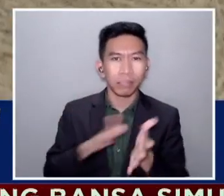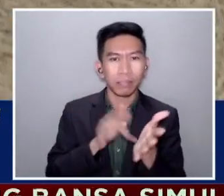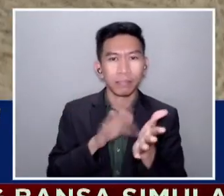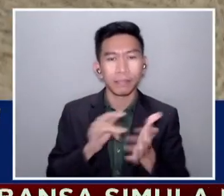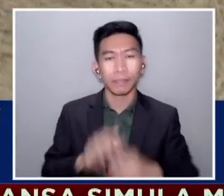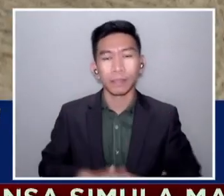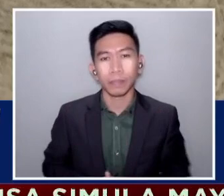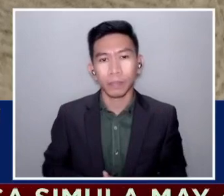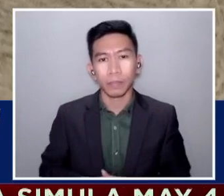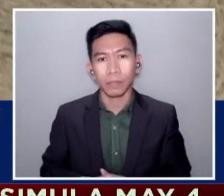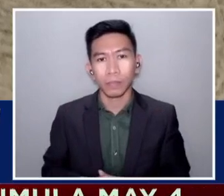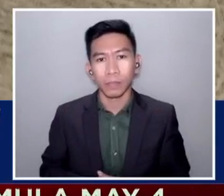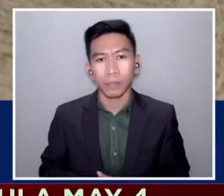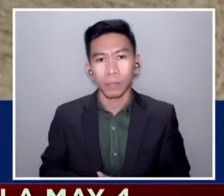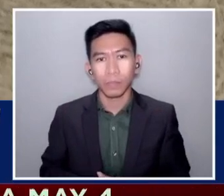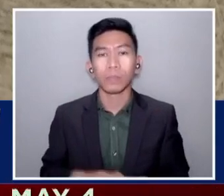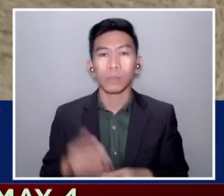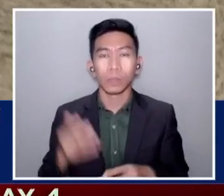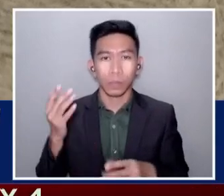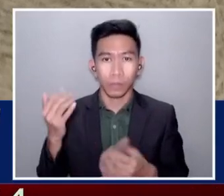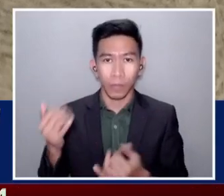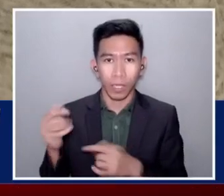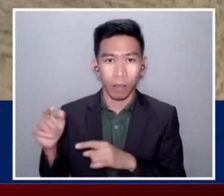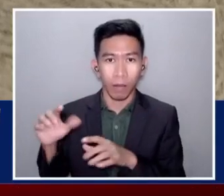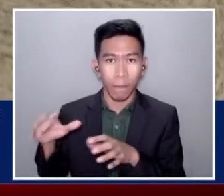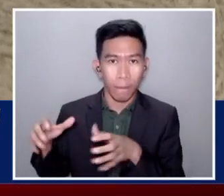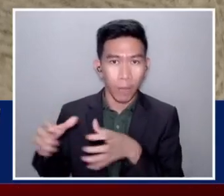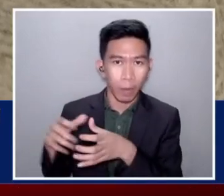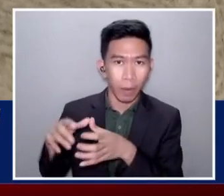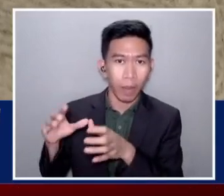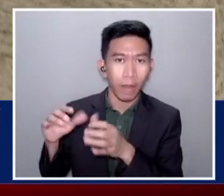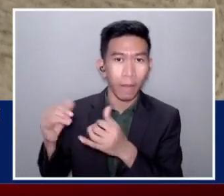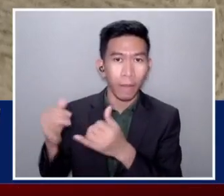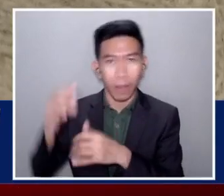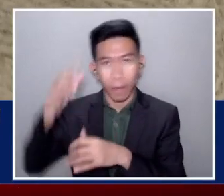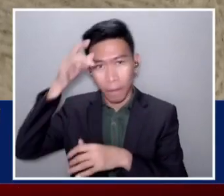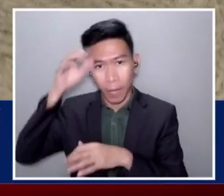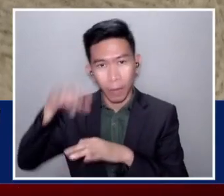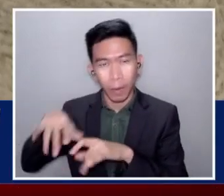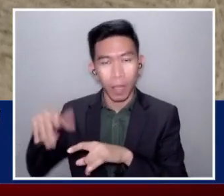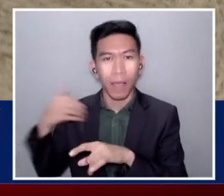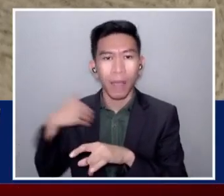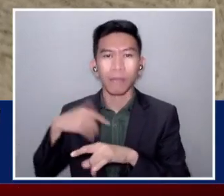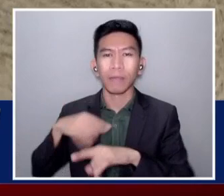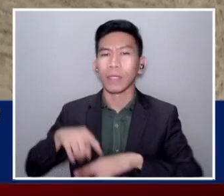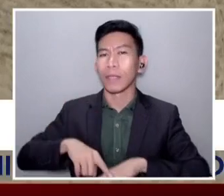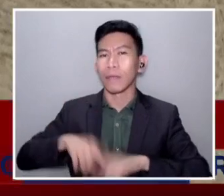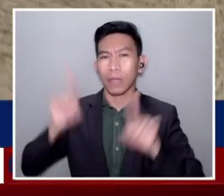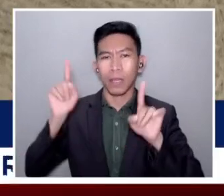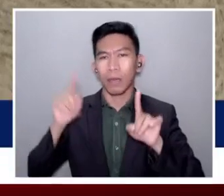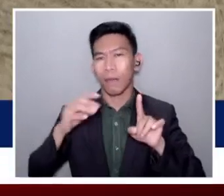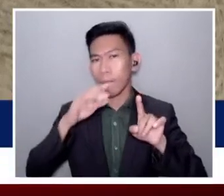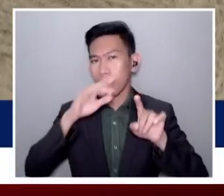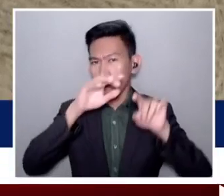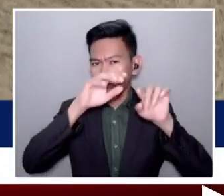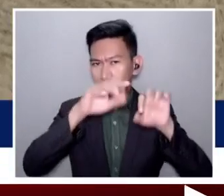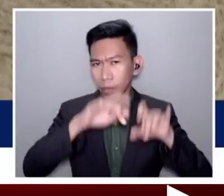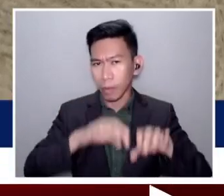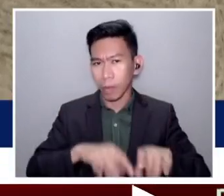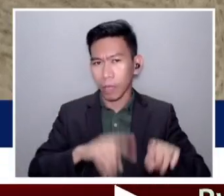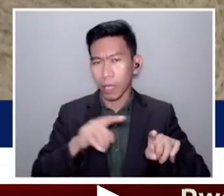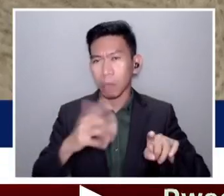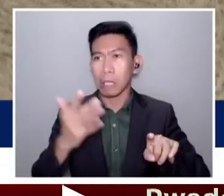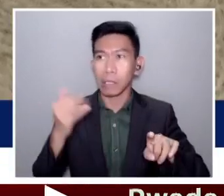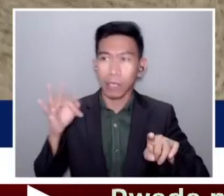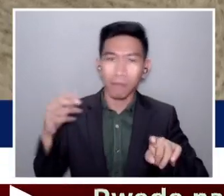technology provider made, there's a separate queue for those undelivered packages. Hence, the